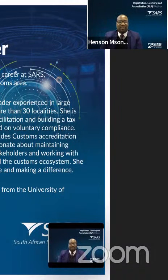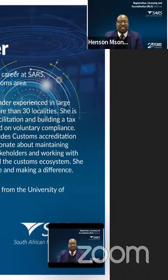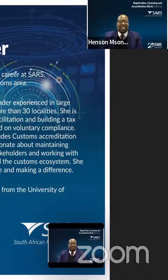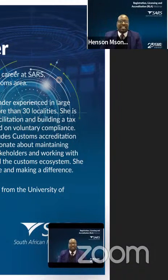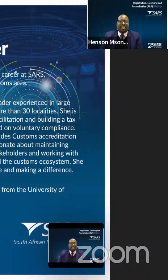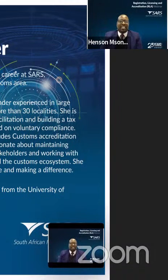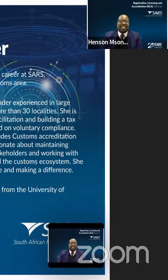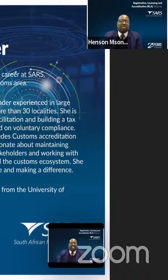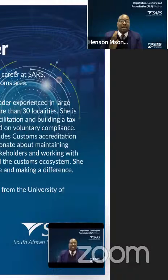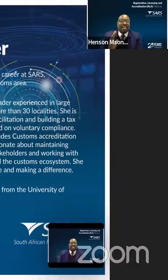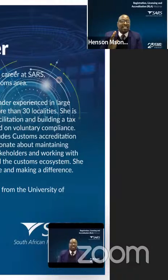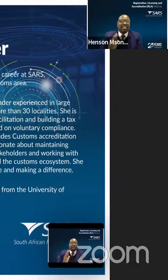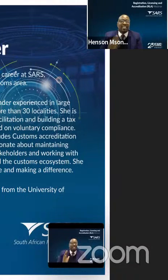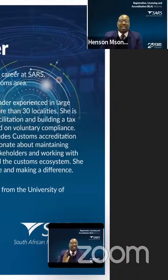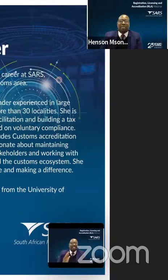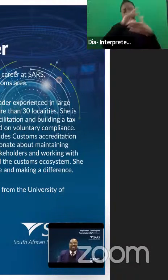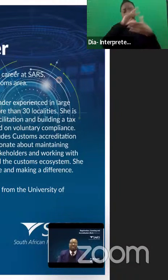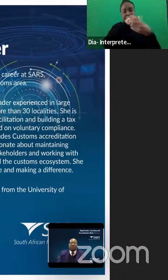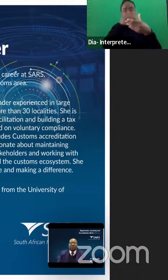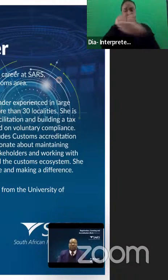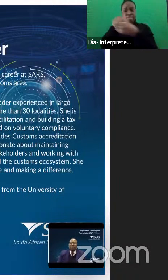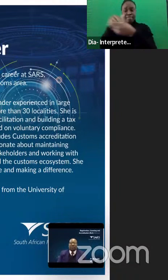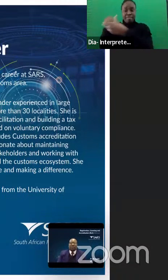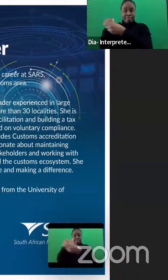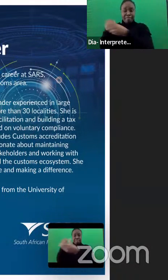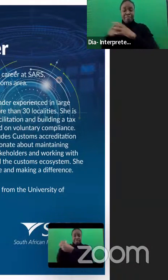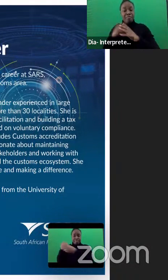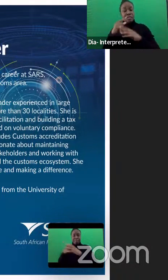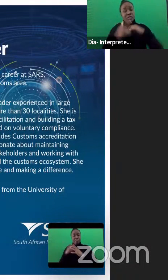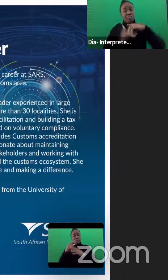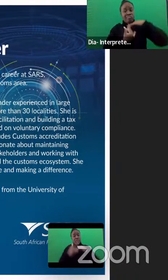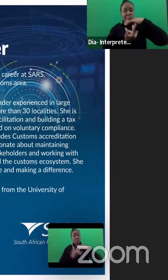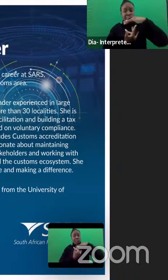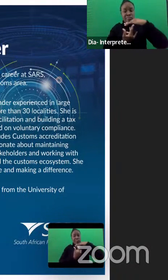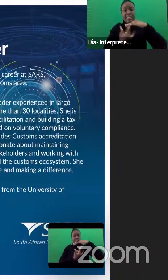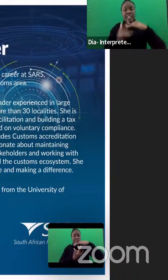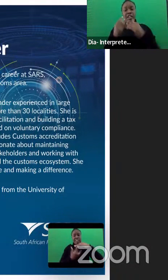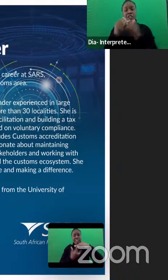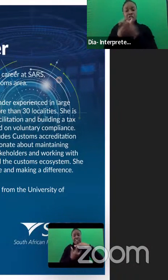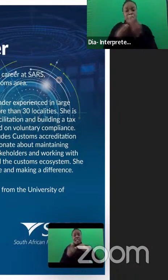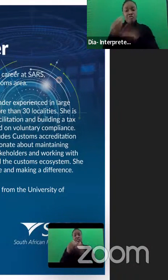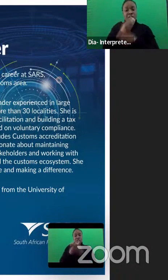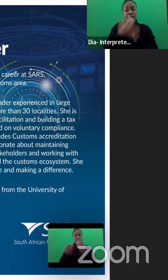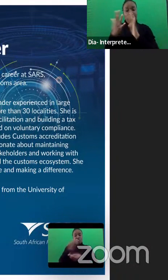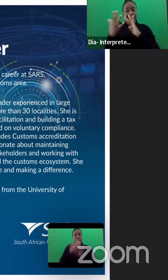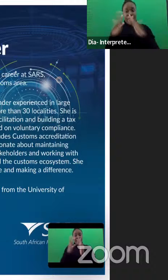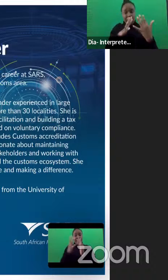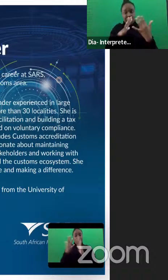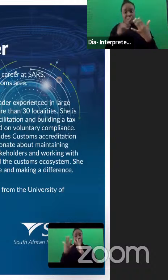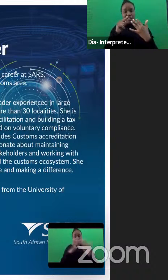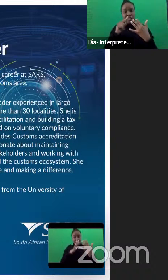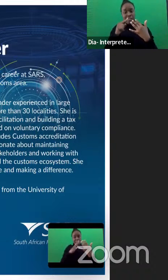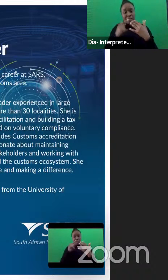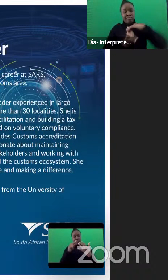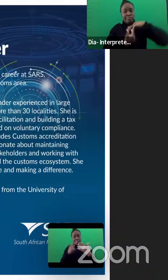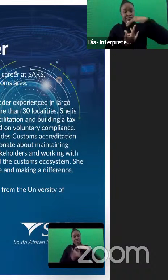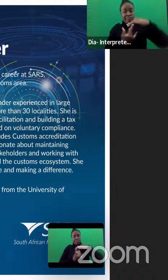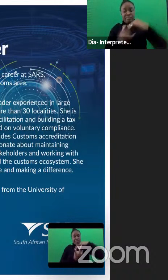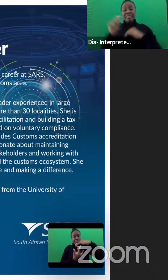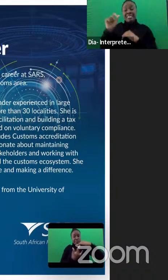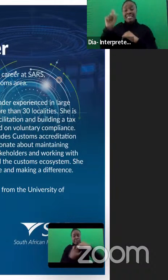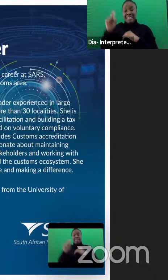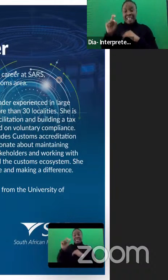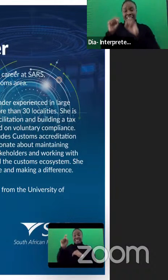localities. She is passionate about trade facilitation, building a tax and a customs system based